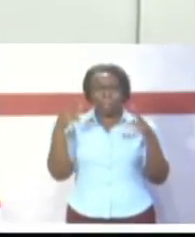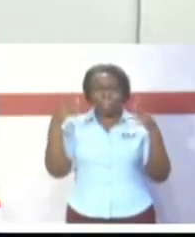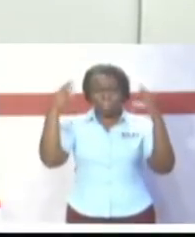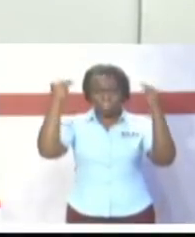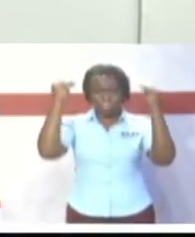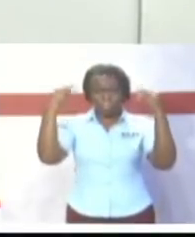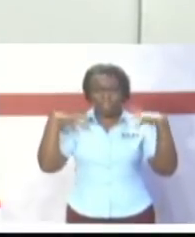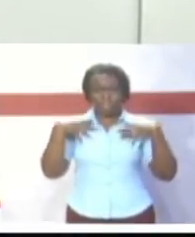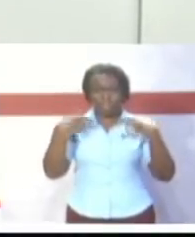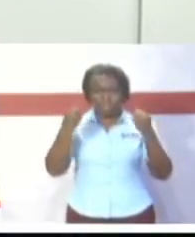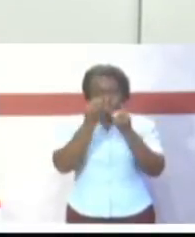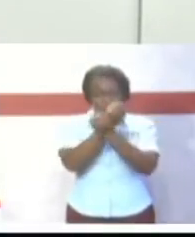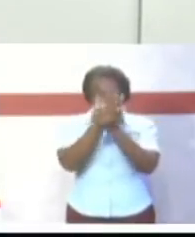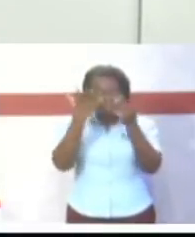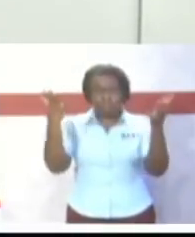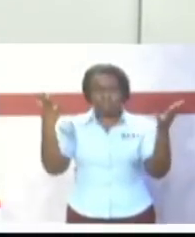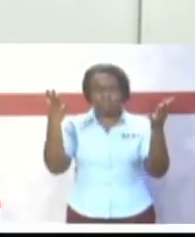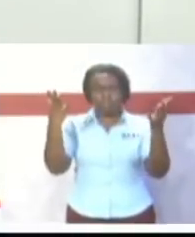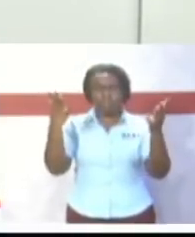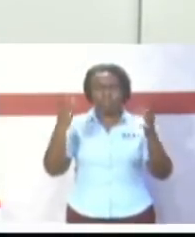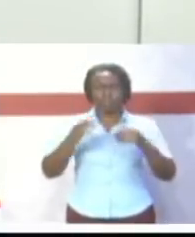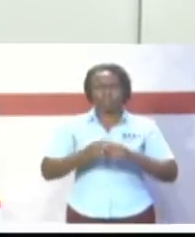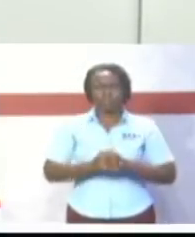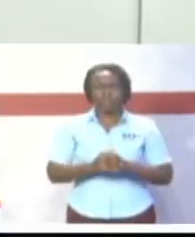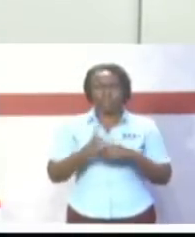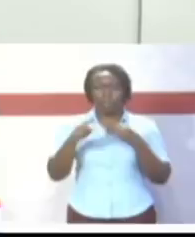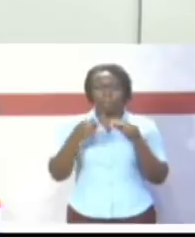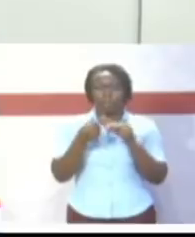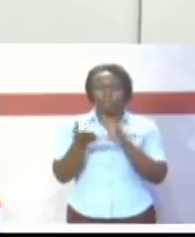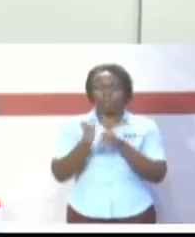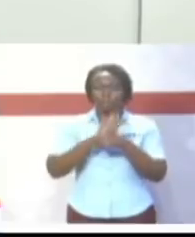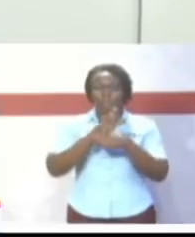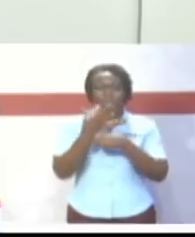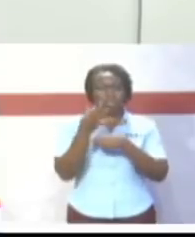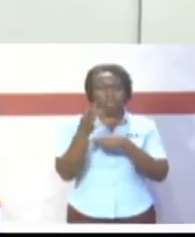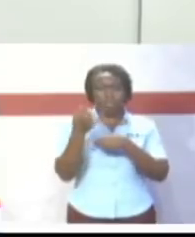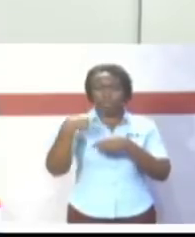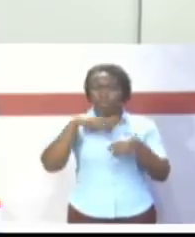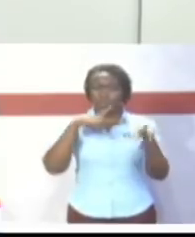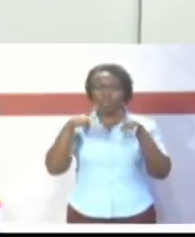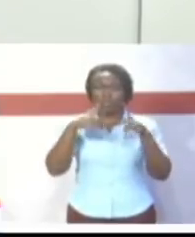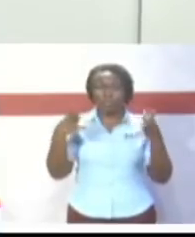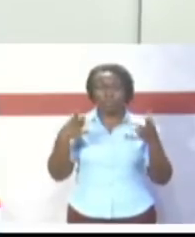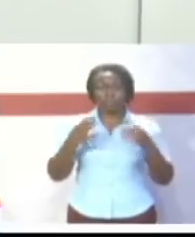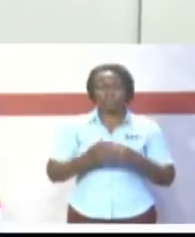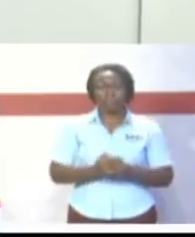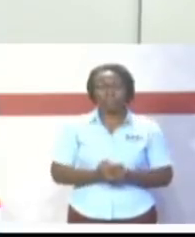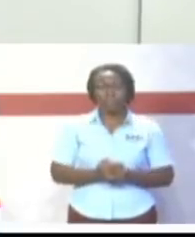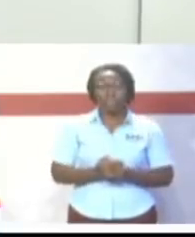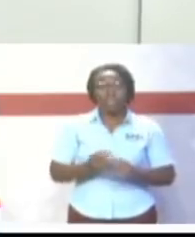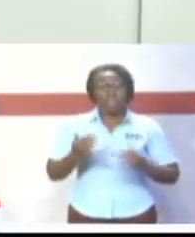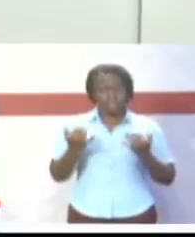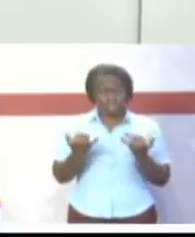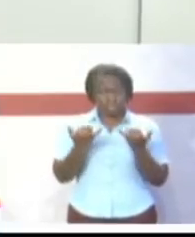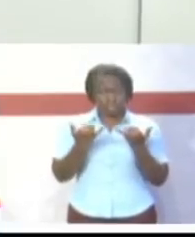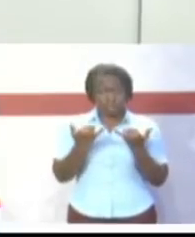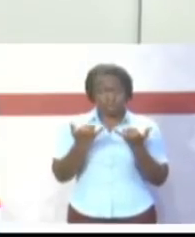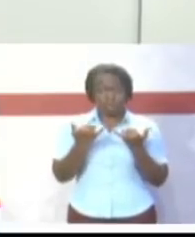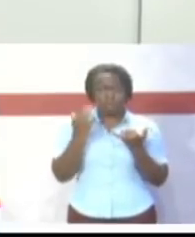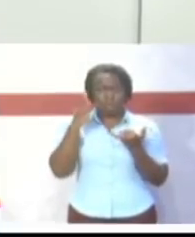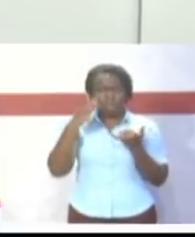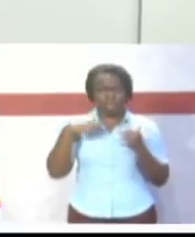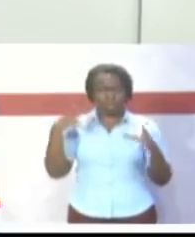shares information on our response to the COVID-19 pandemic. This morning, my summary will be in two